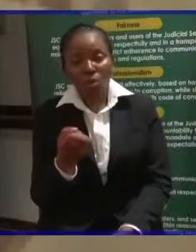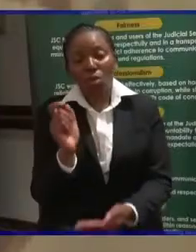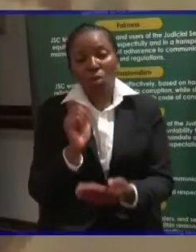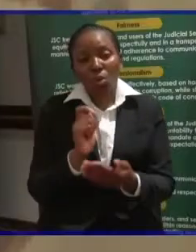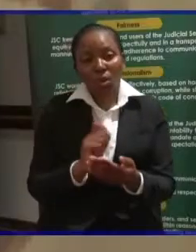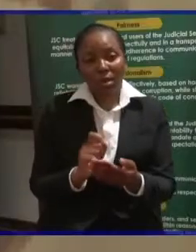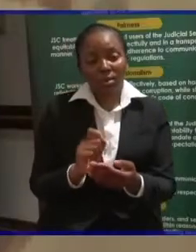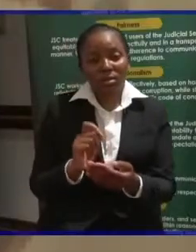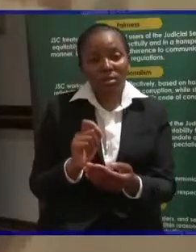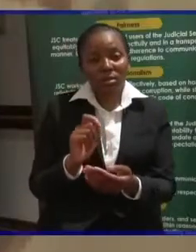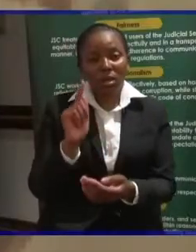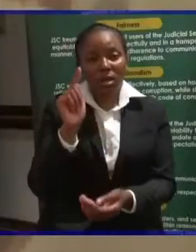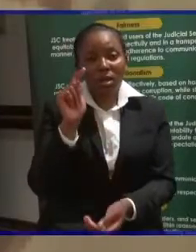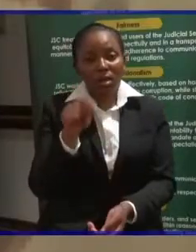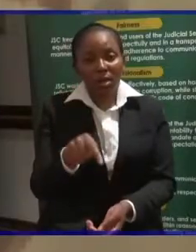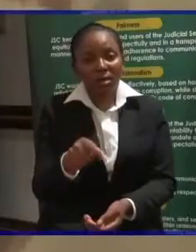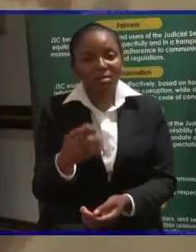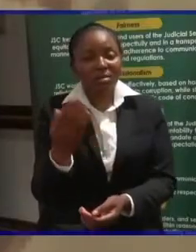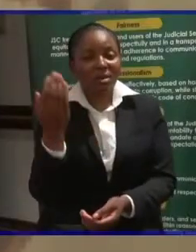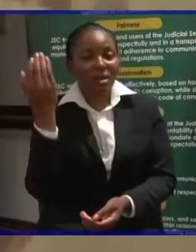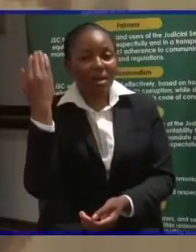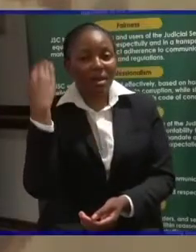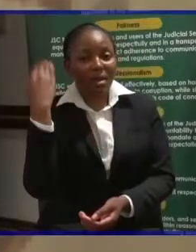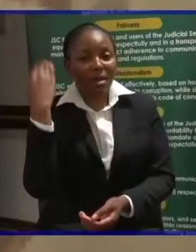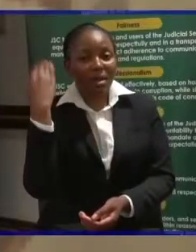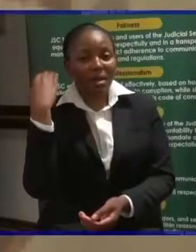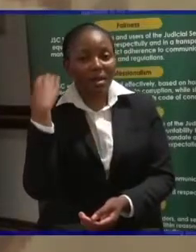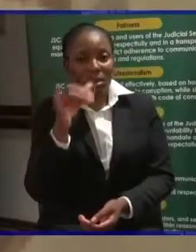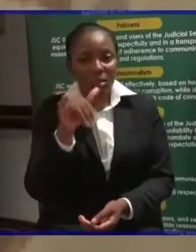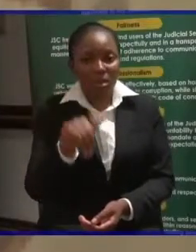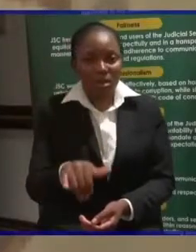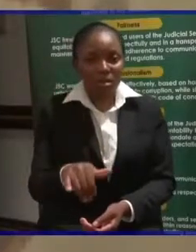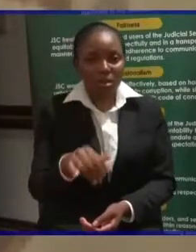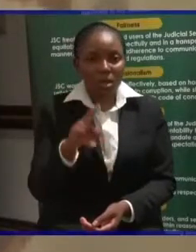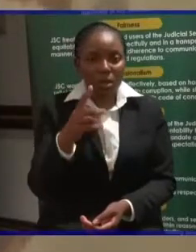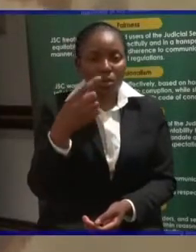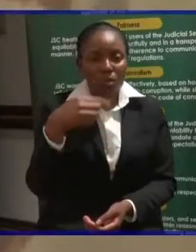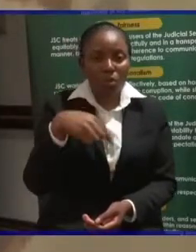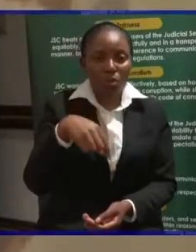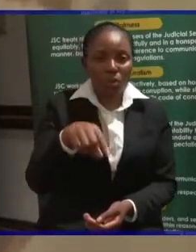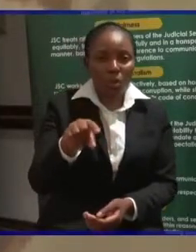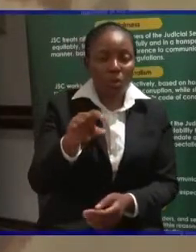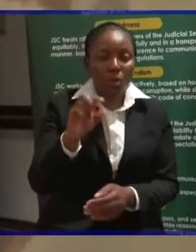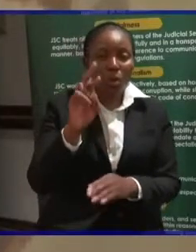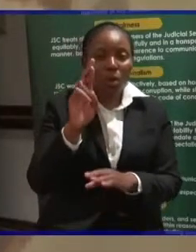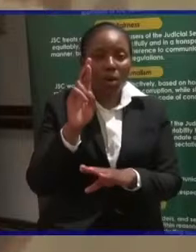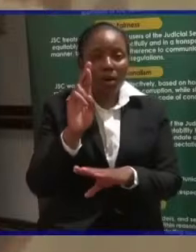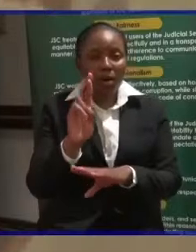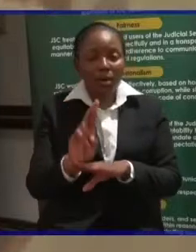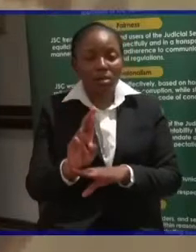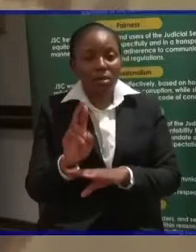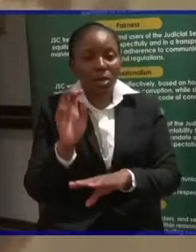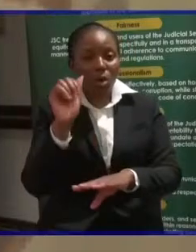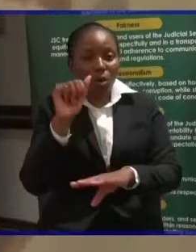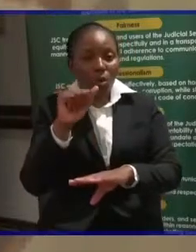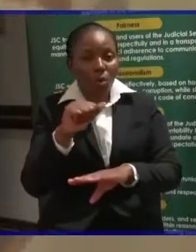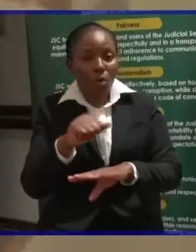that in the last 10 years you have interacted with the regional court by way